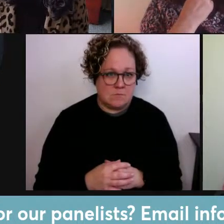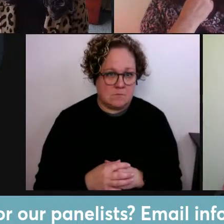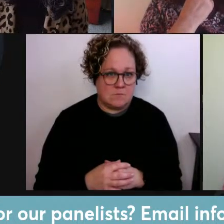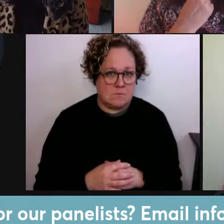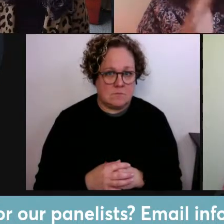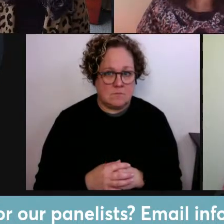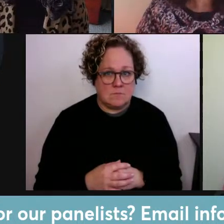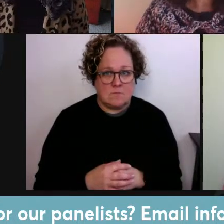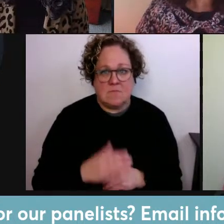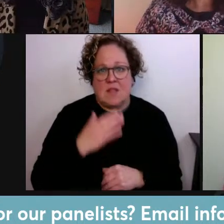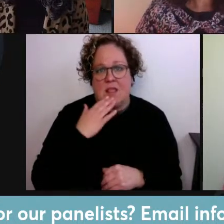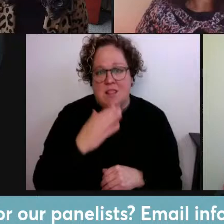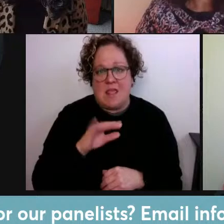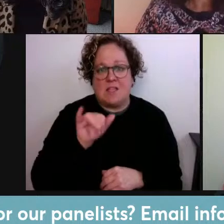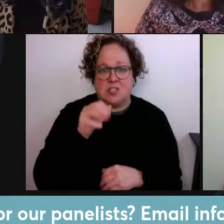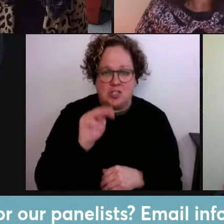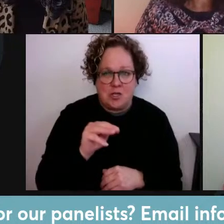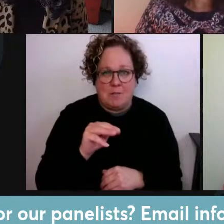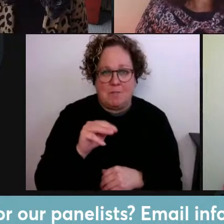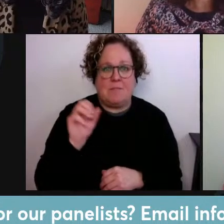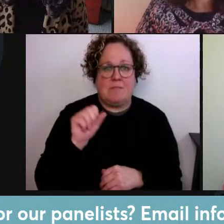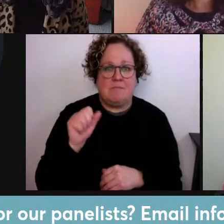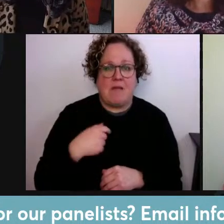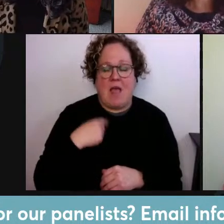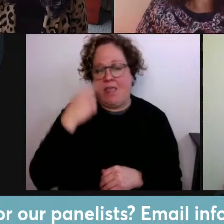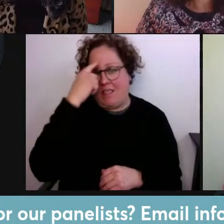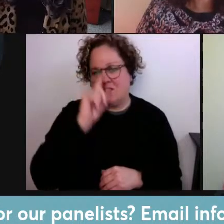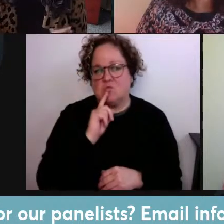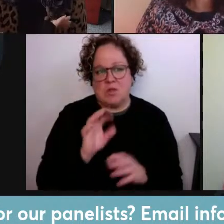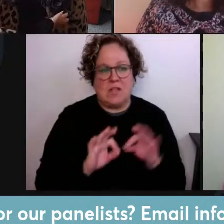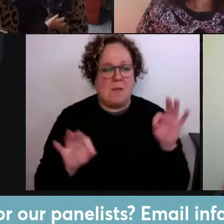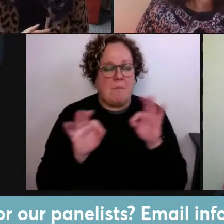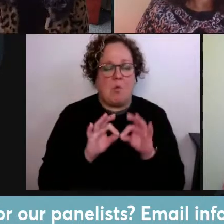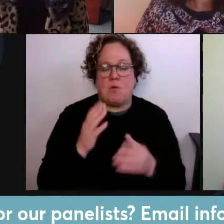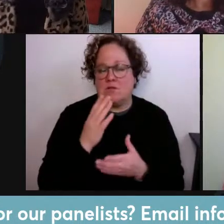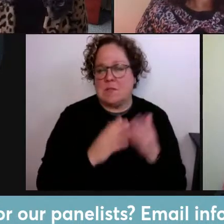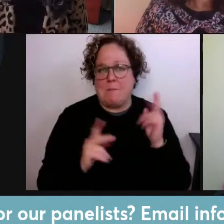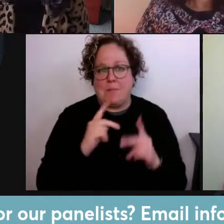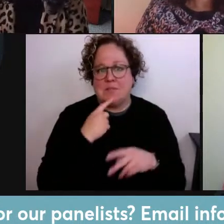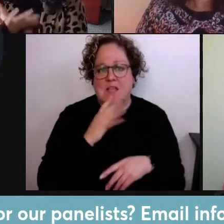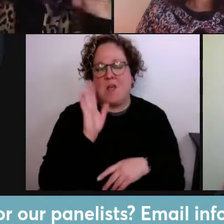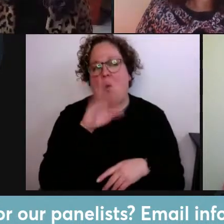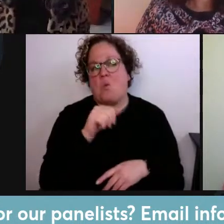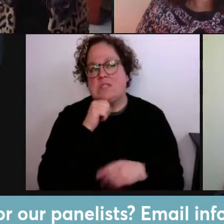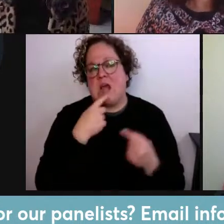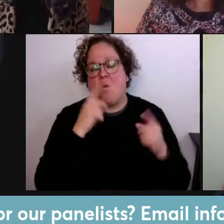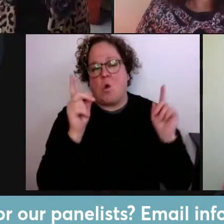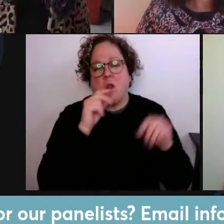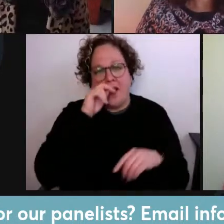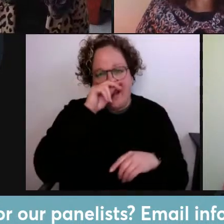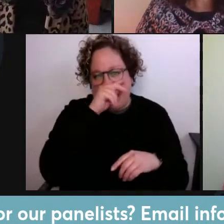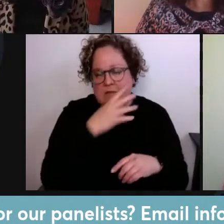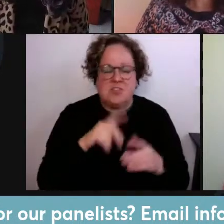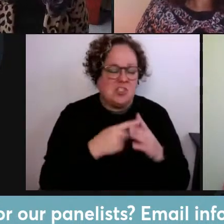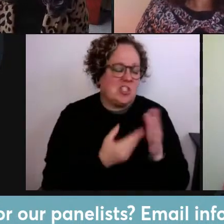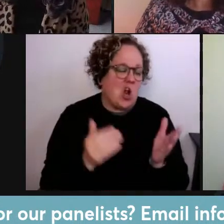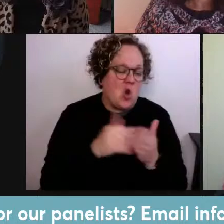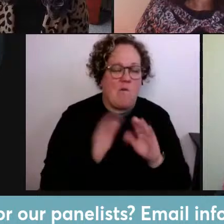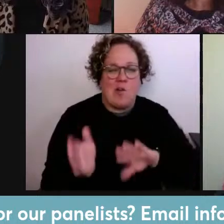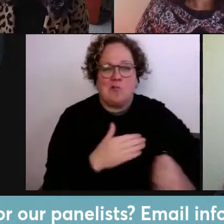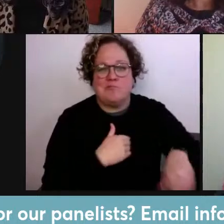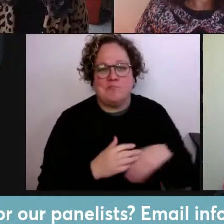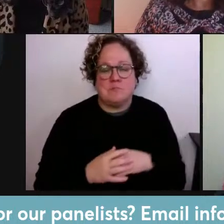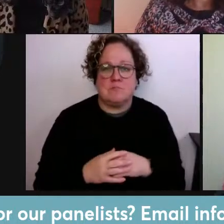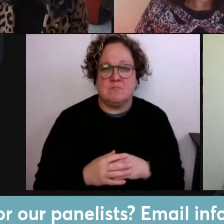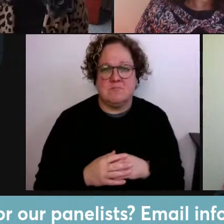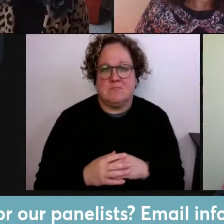Thanks, Jim. Yeah, I think that's so important. Sometimes people are like, well, it's not working. Let's just start over, right? Let's throw